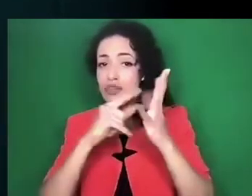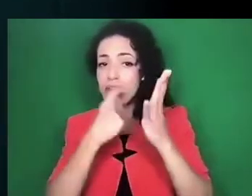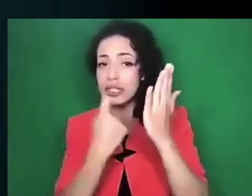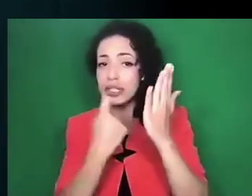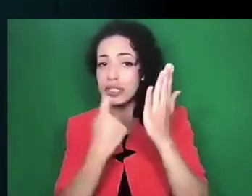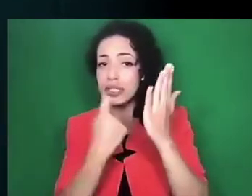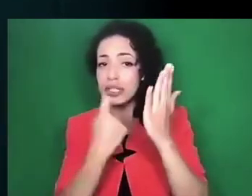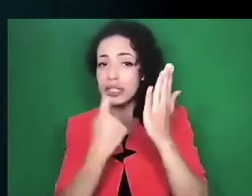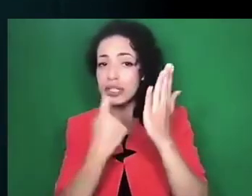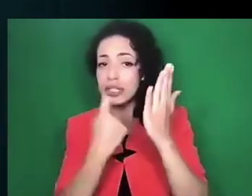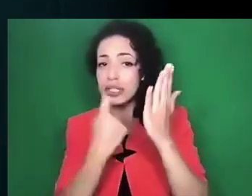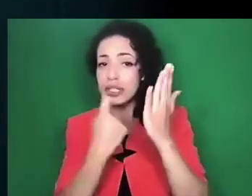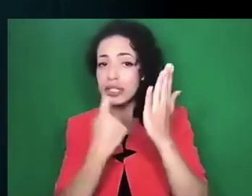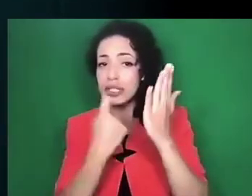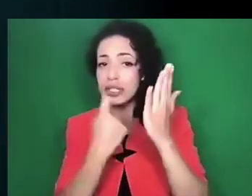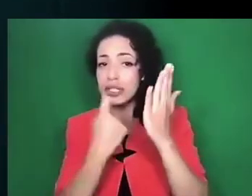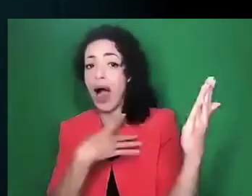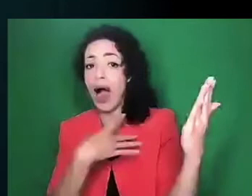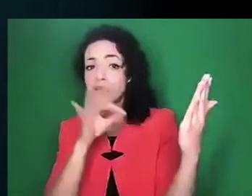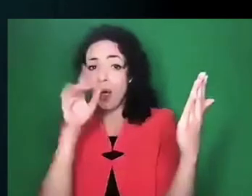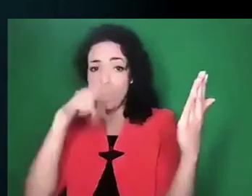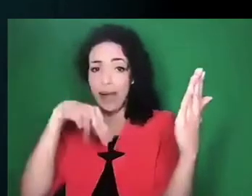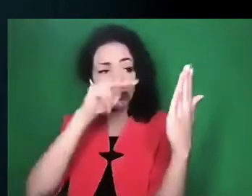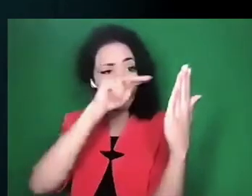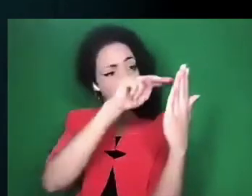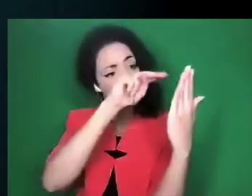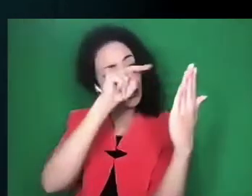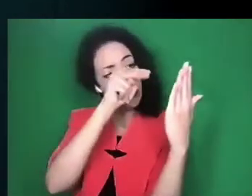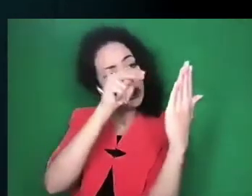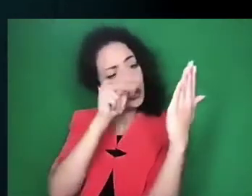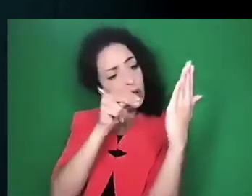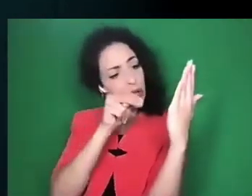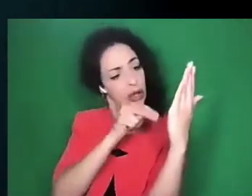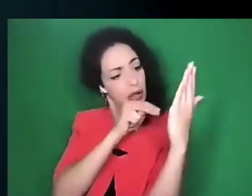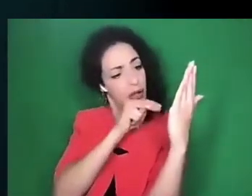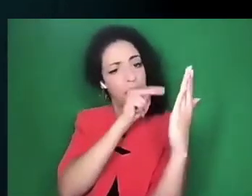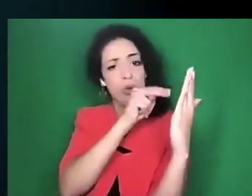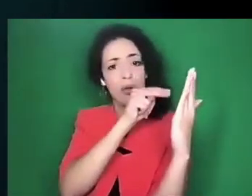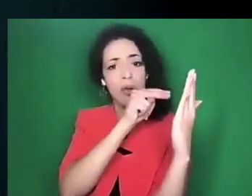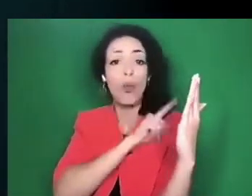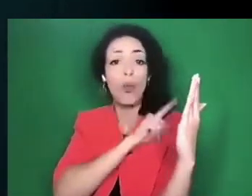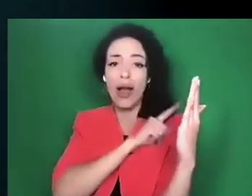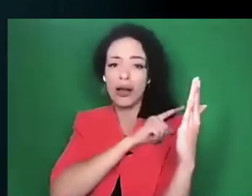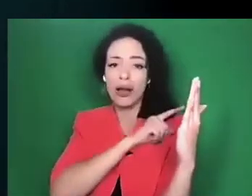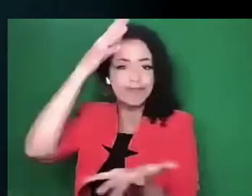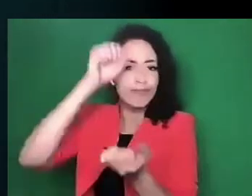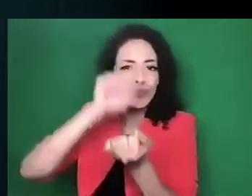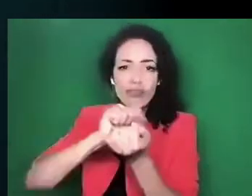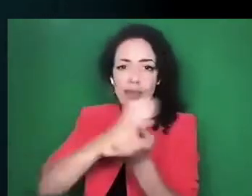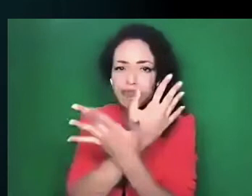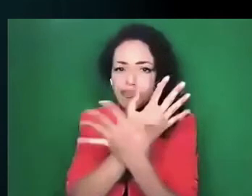happened in 1922, as well as the marble slabs of the Golden Temple